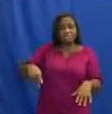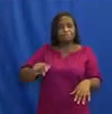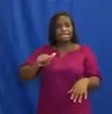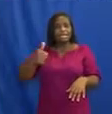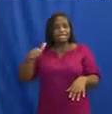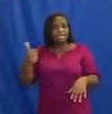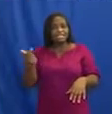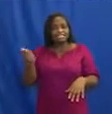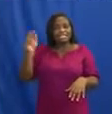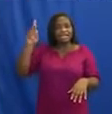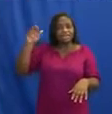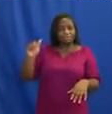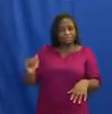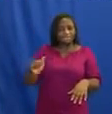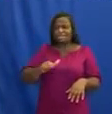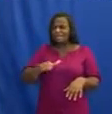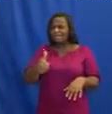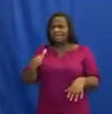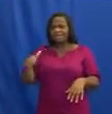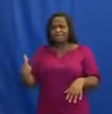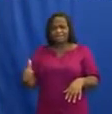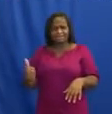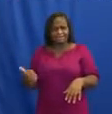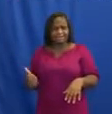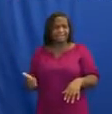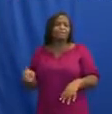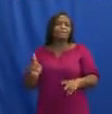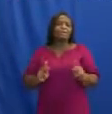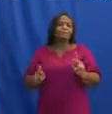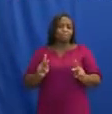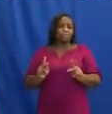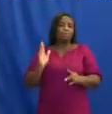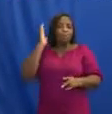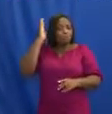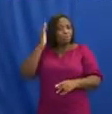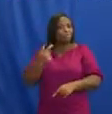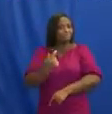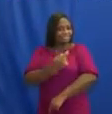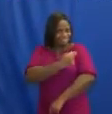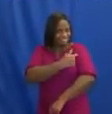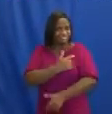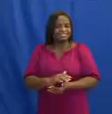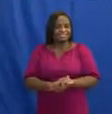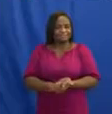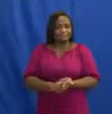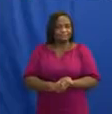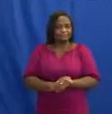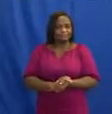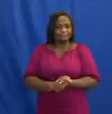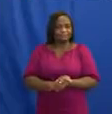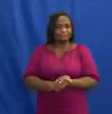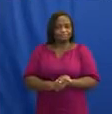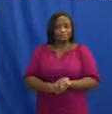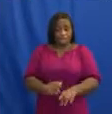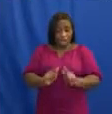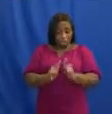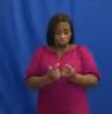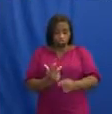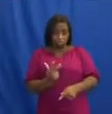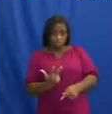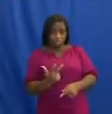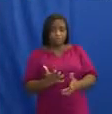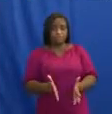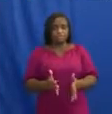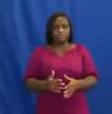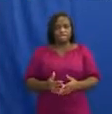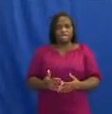Revenue Authority, and other members of the executive, judiciary, and legislature. Group 3